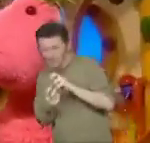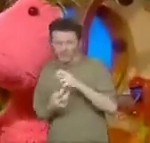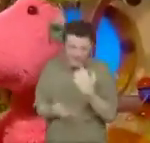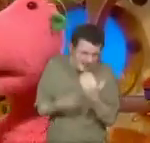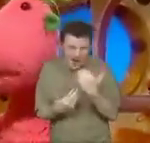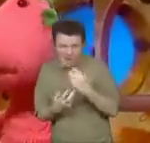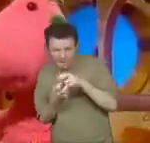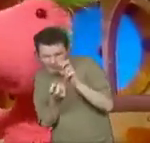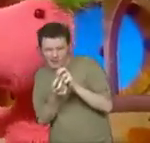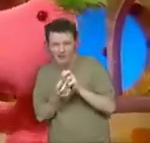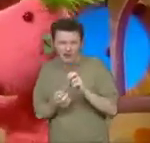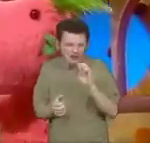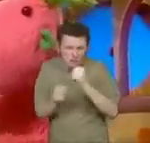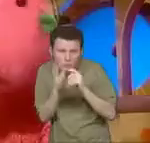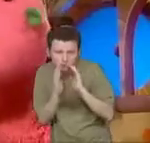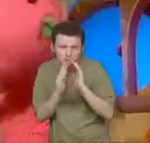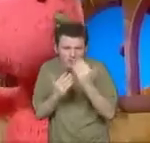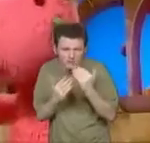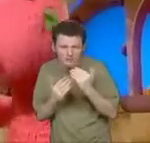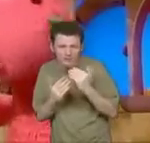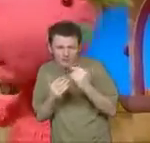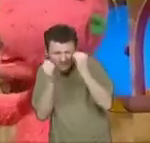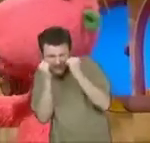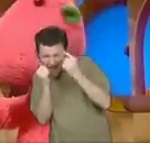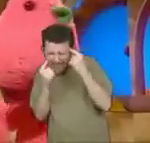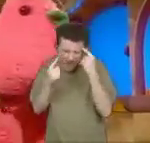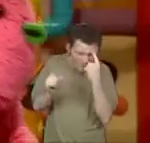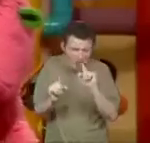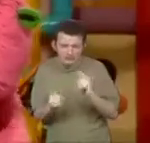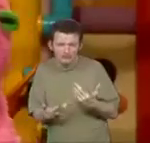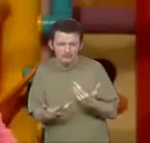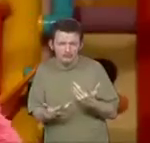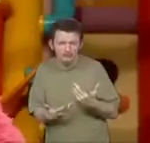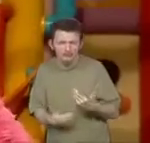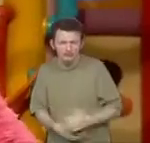Groove, is there anybody there under that twizzle tuft?